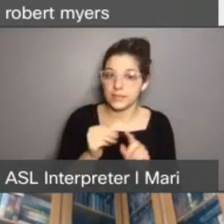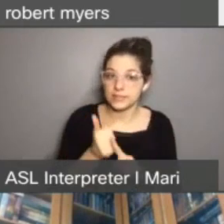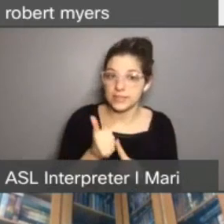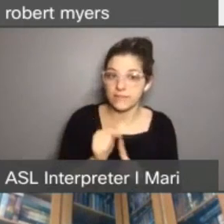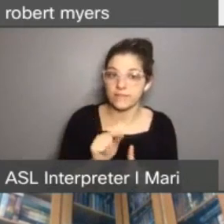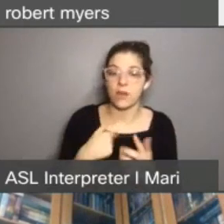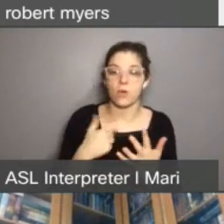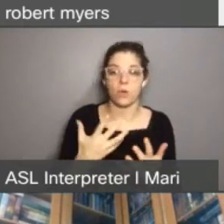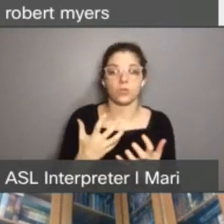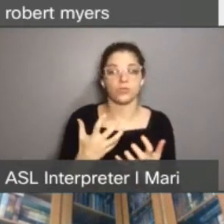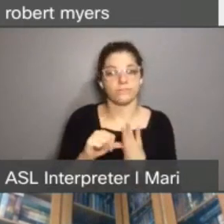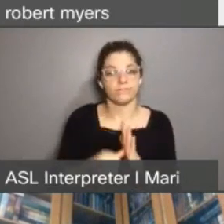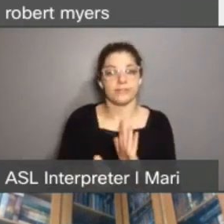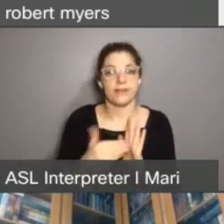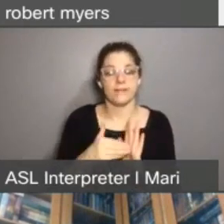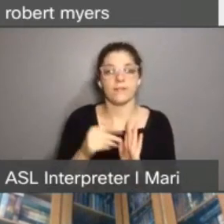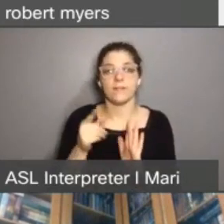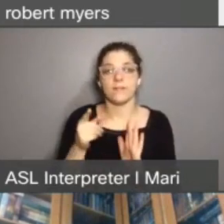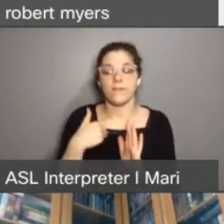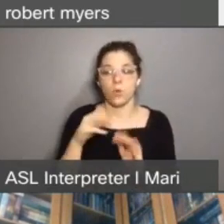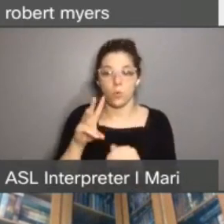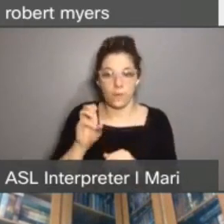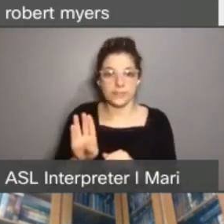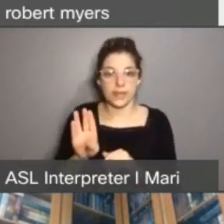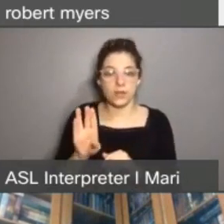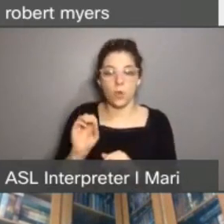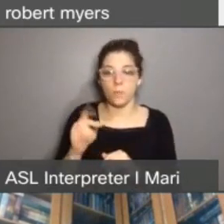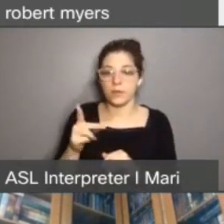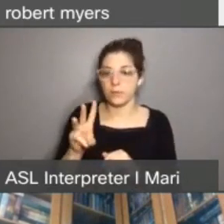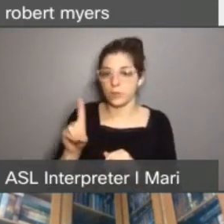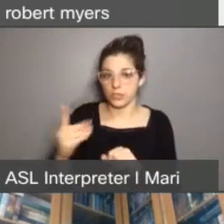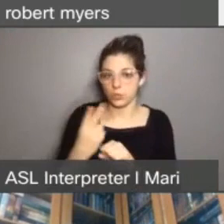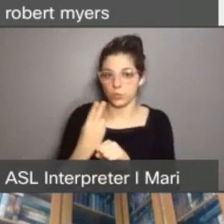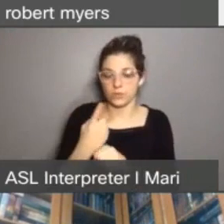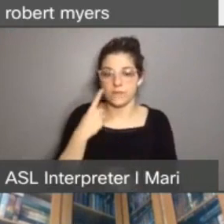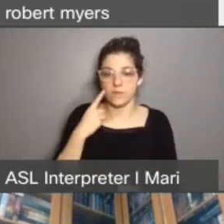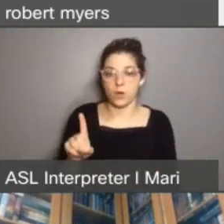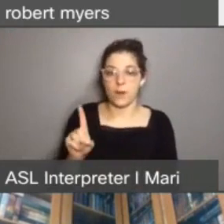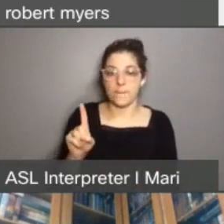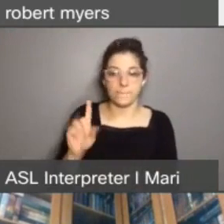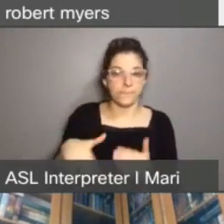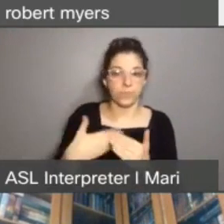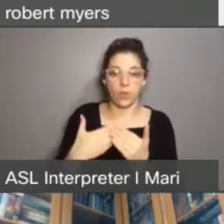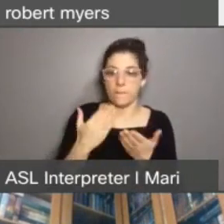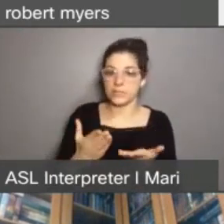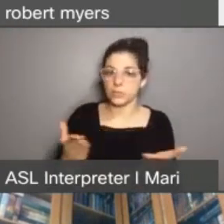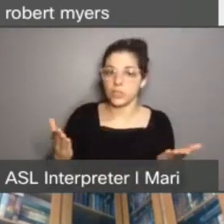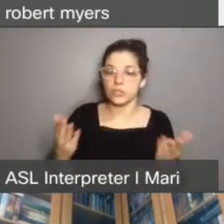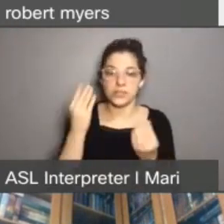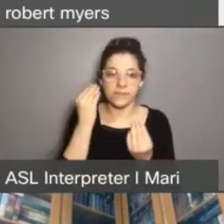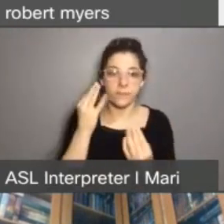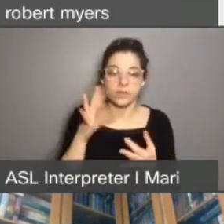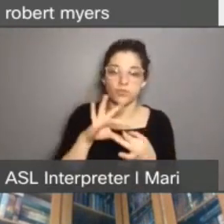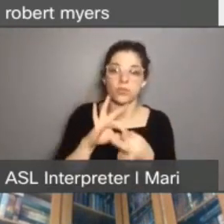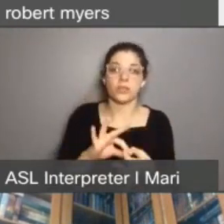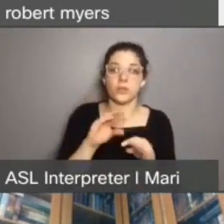I wanted to just reiterate that there is a website that OPWDD uses for all of the materials and information related to the